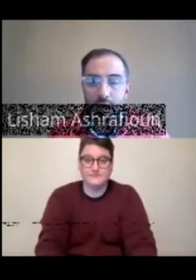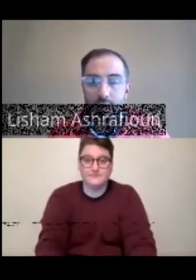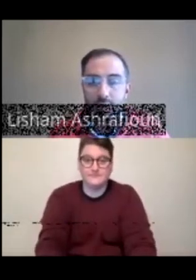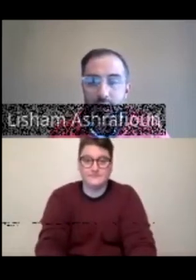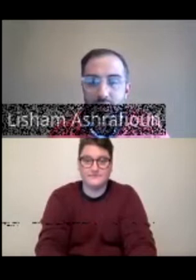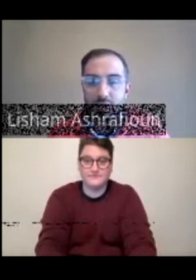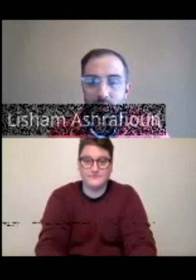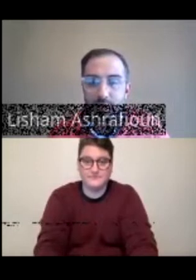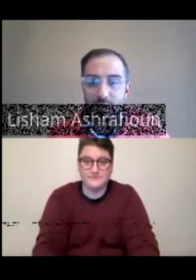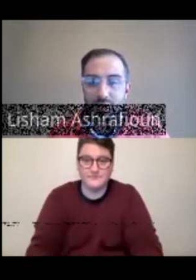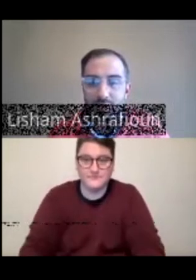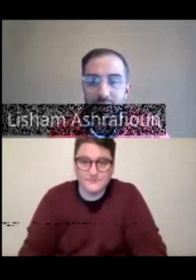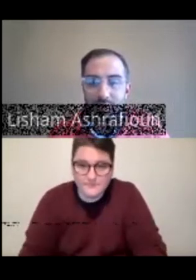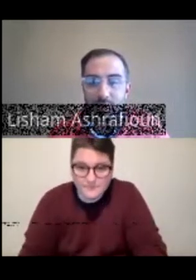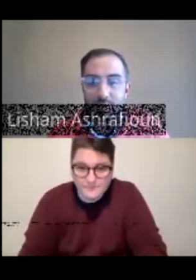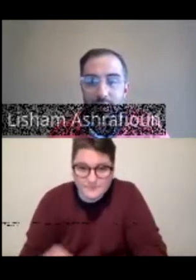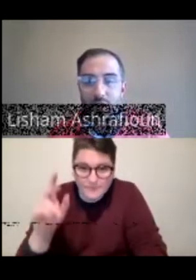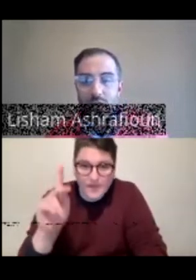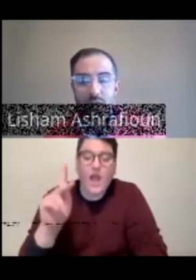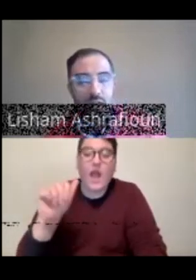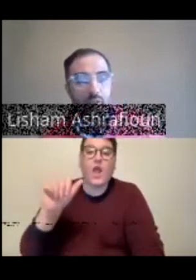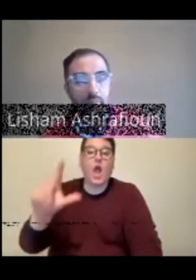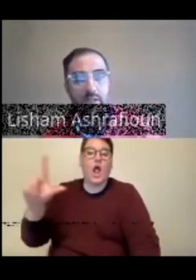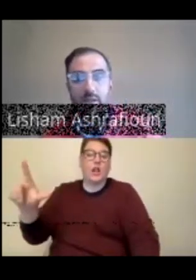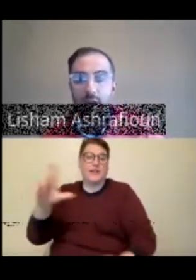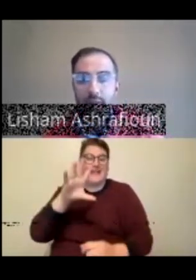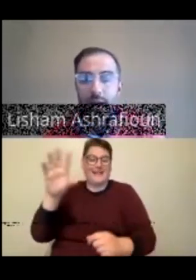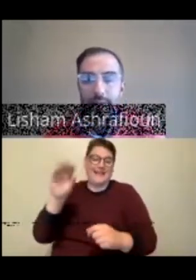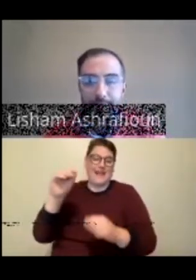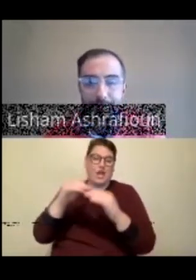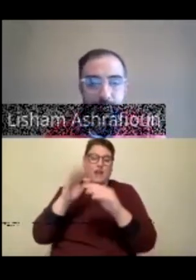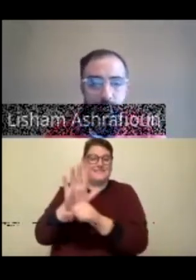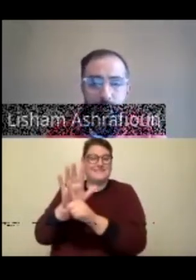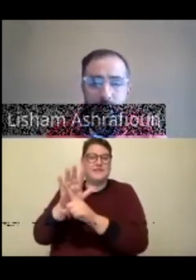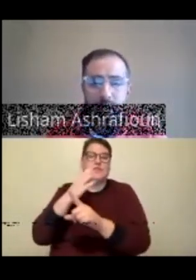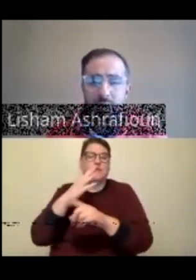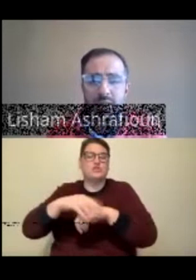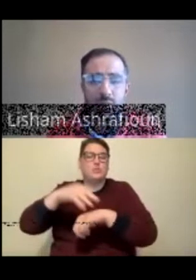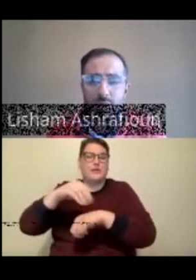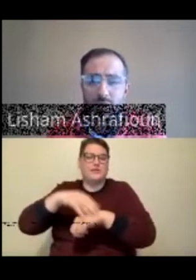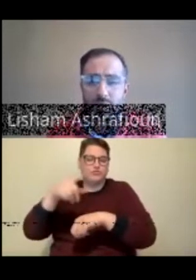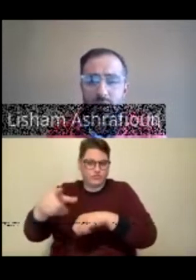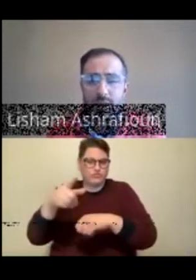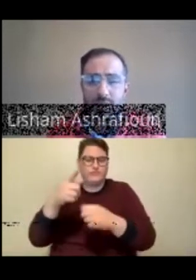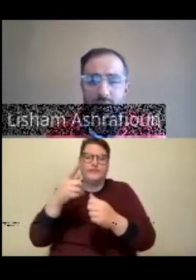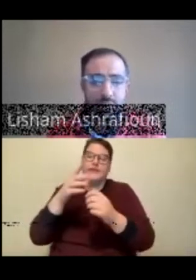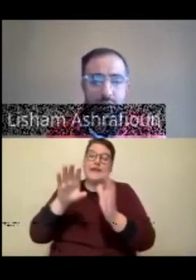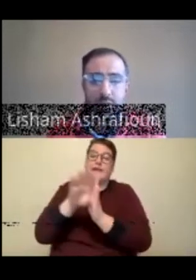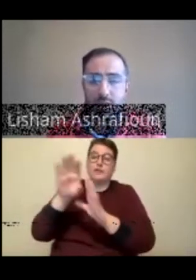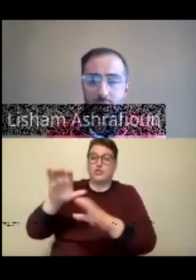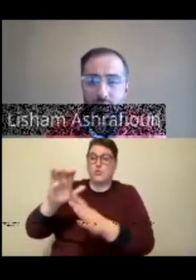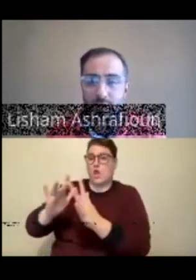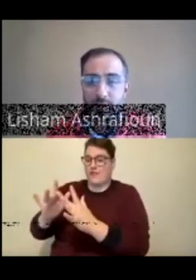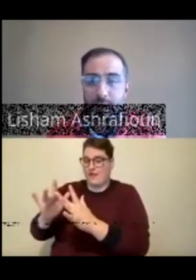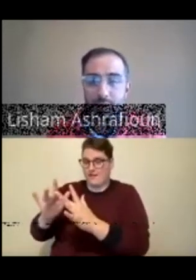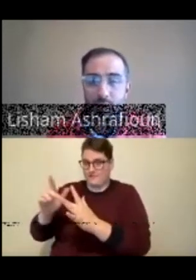Call and colleagues are actually Swedish, and the delivery of the intervention was self-administered online. And so we translated the